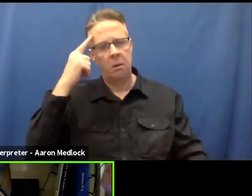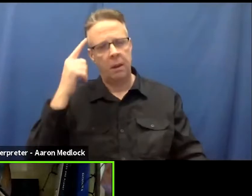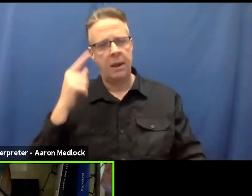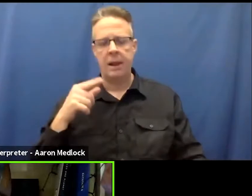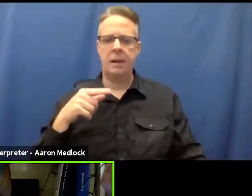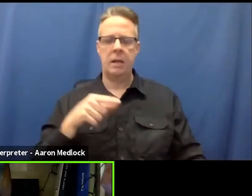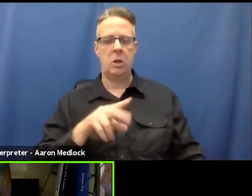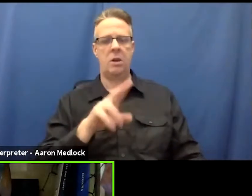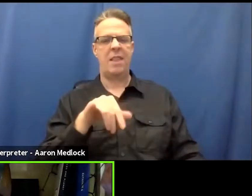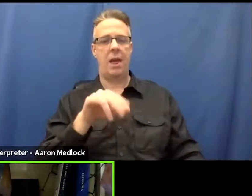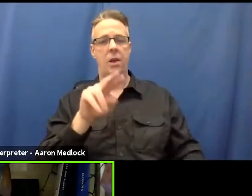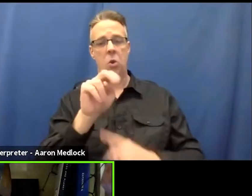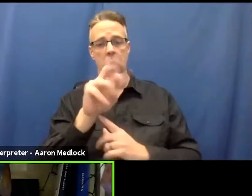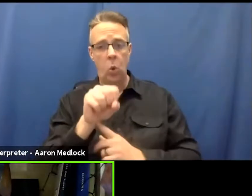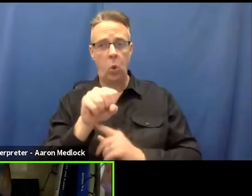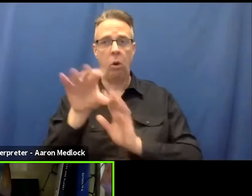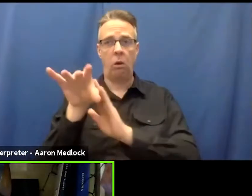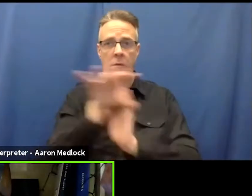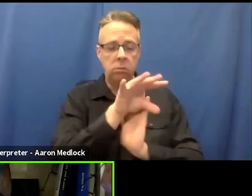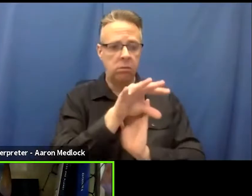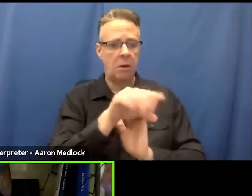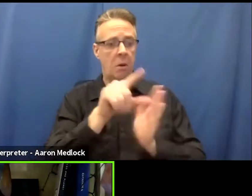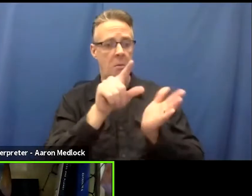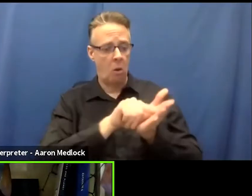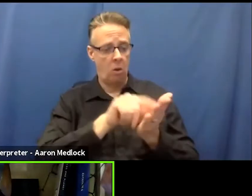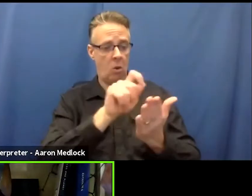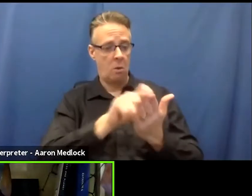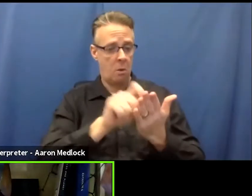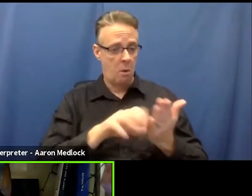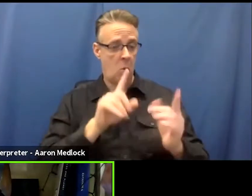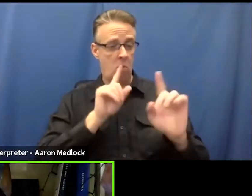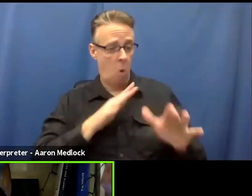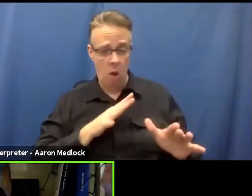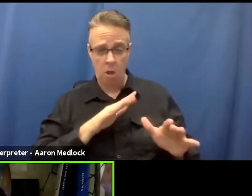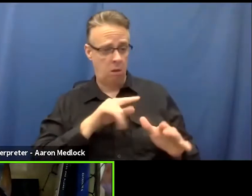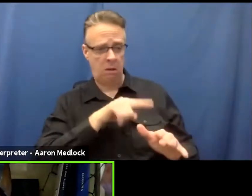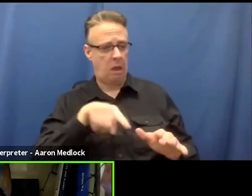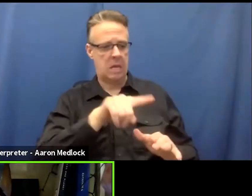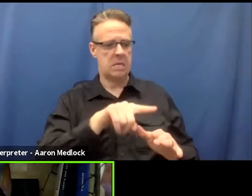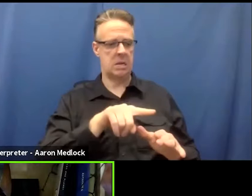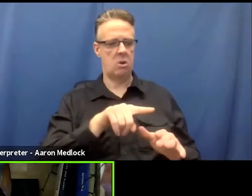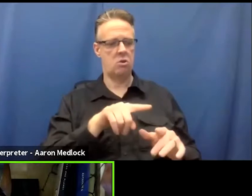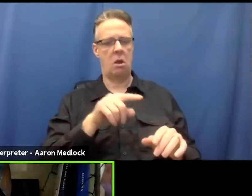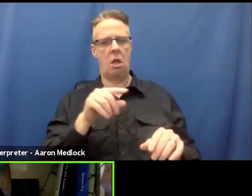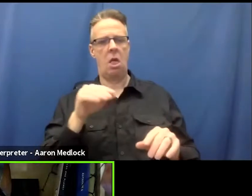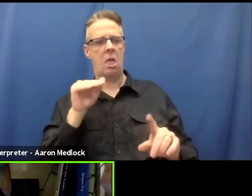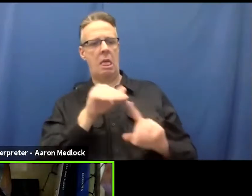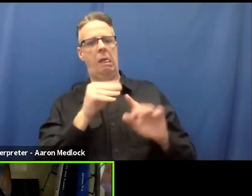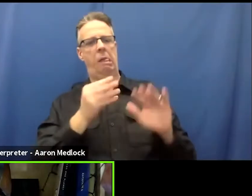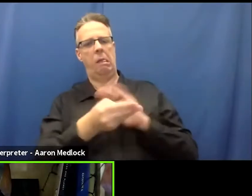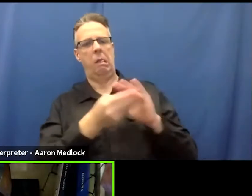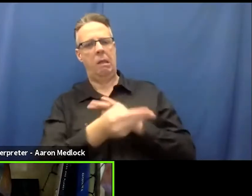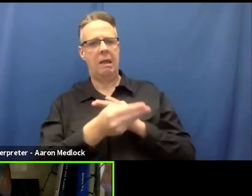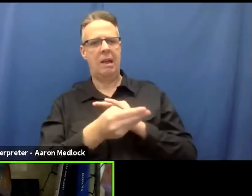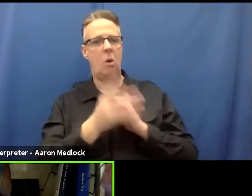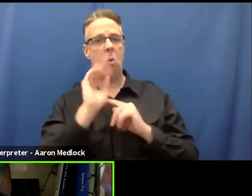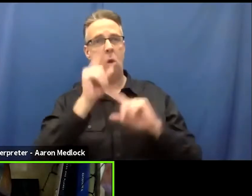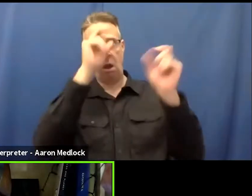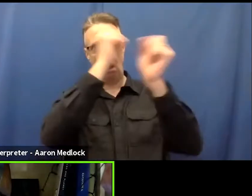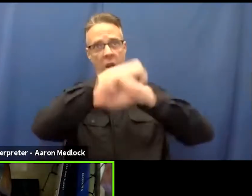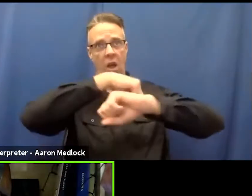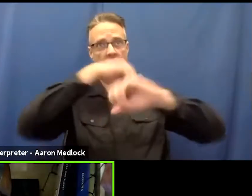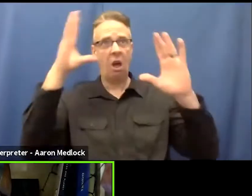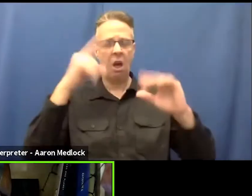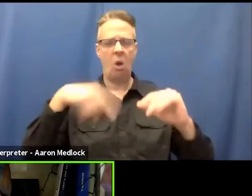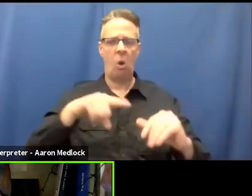press in the UK in particular to paint a vision of what would be called benefit